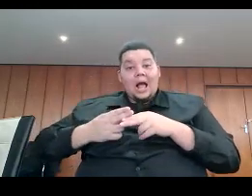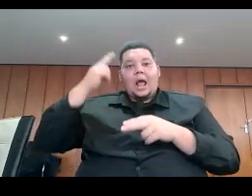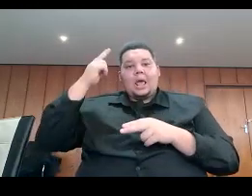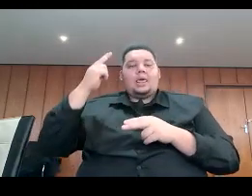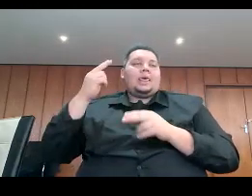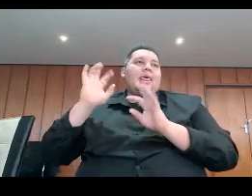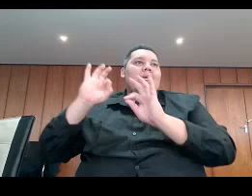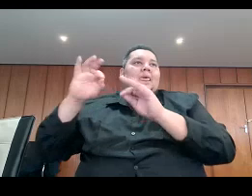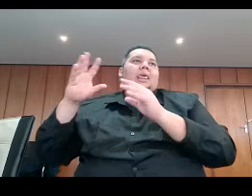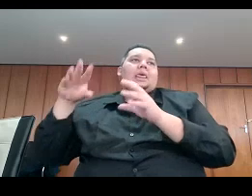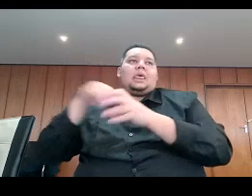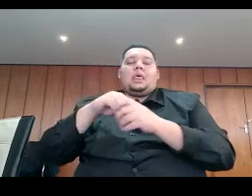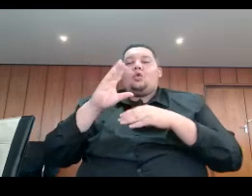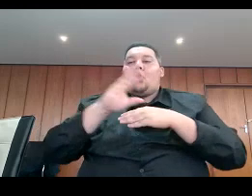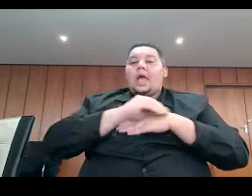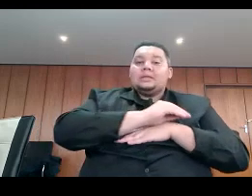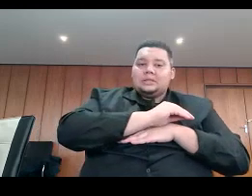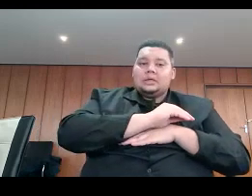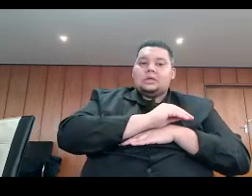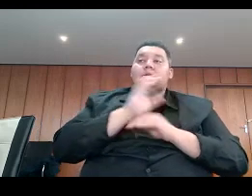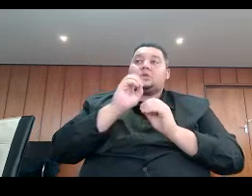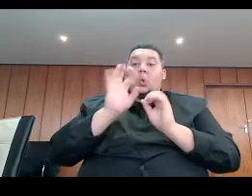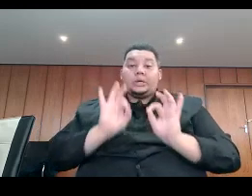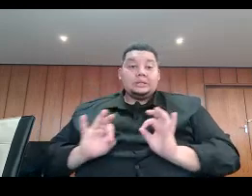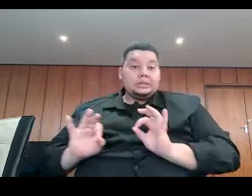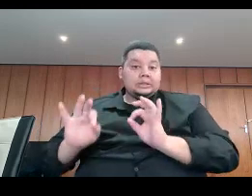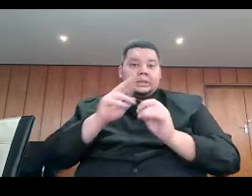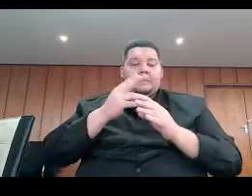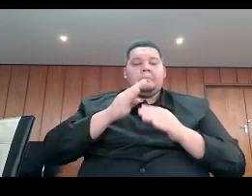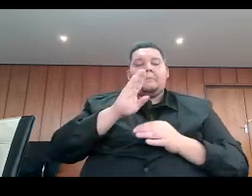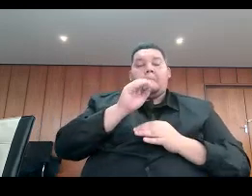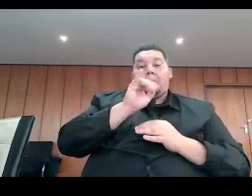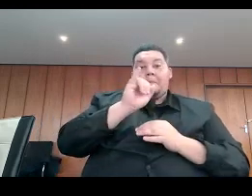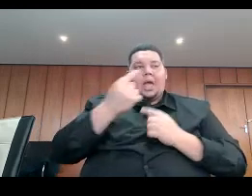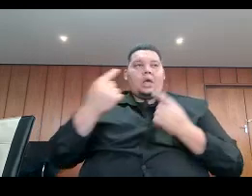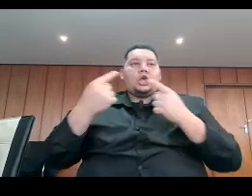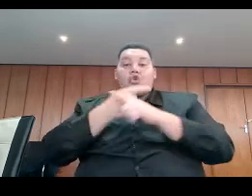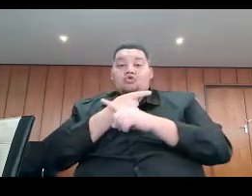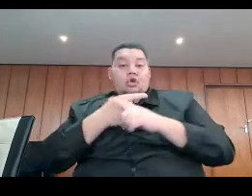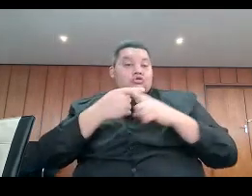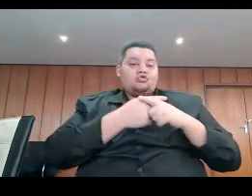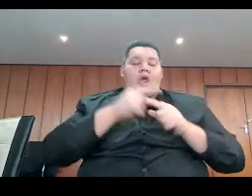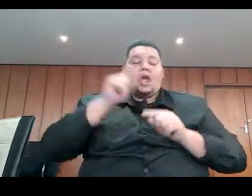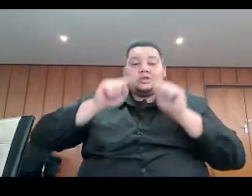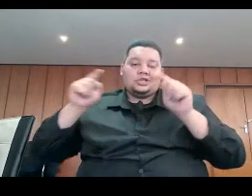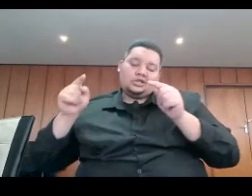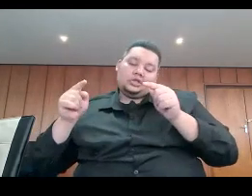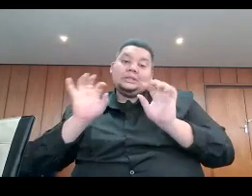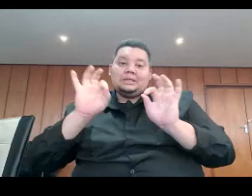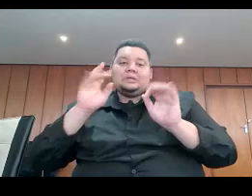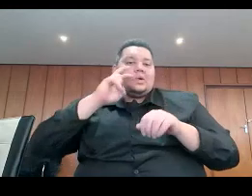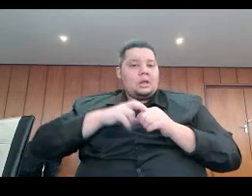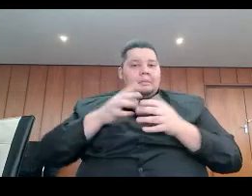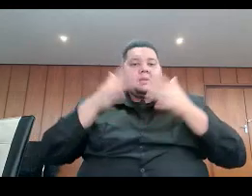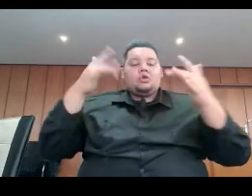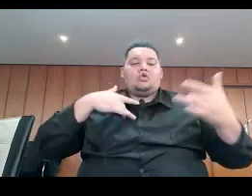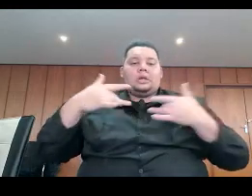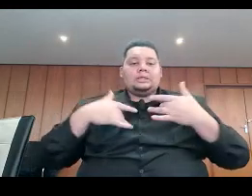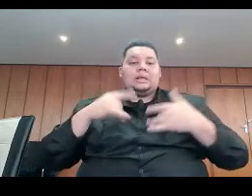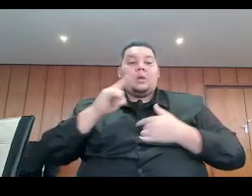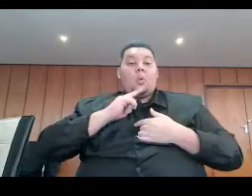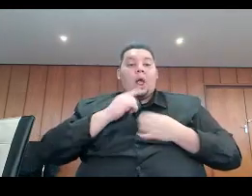of cancer. And so this bidirectionality is something that we should be concerned about, because